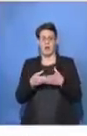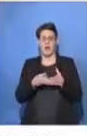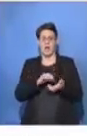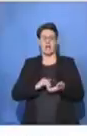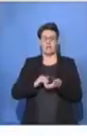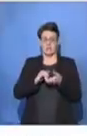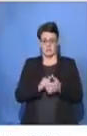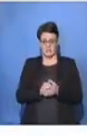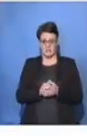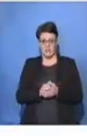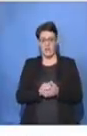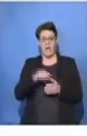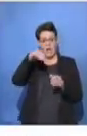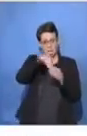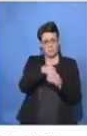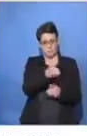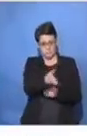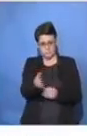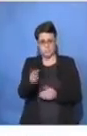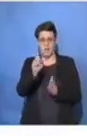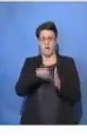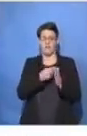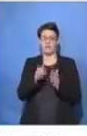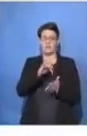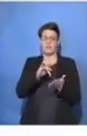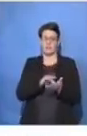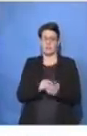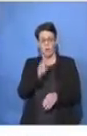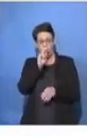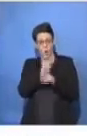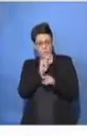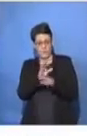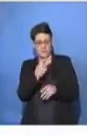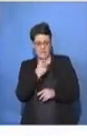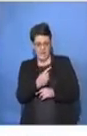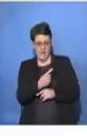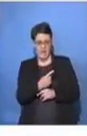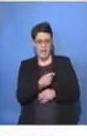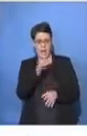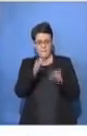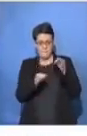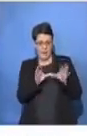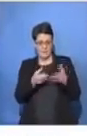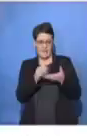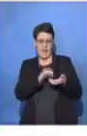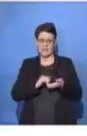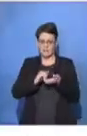political parties at the voting stations. Observers reported that party agents seemed